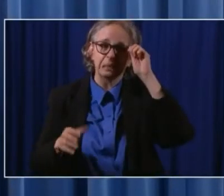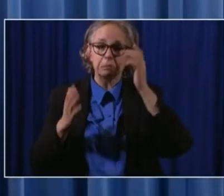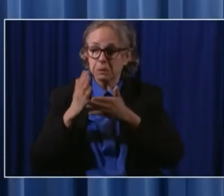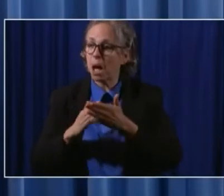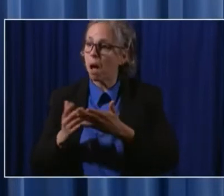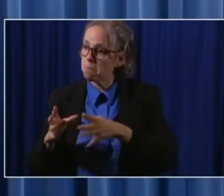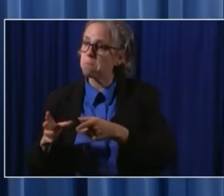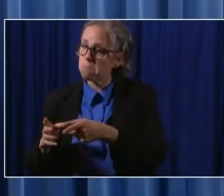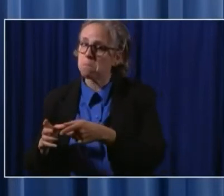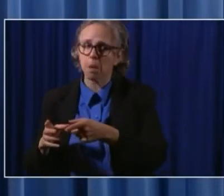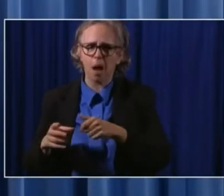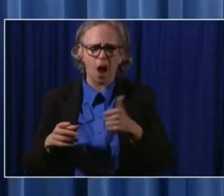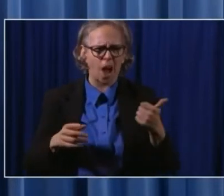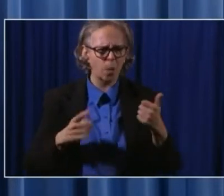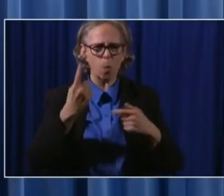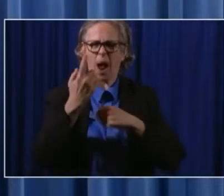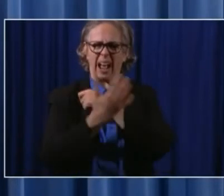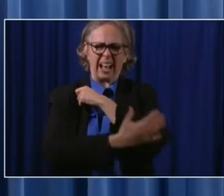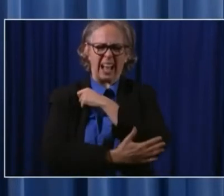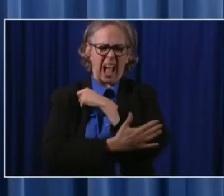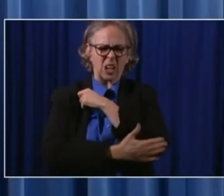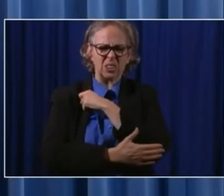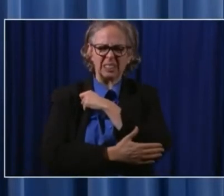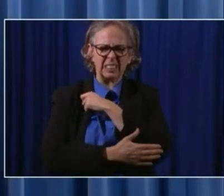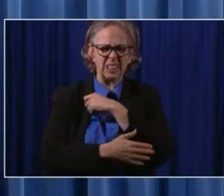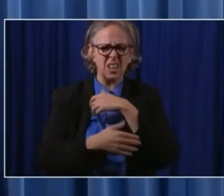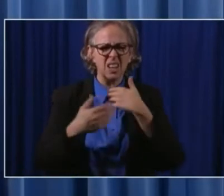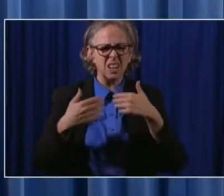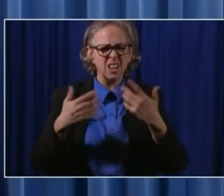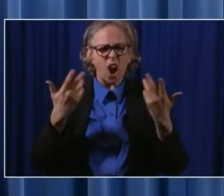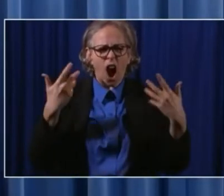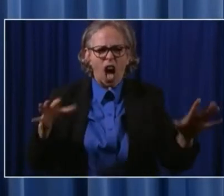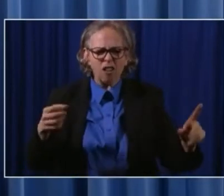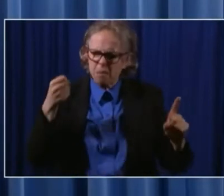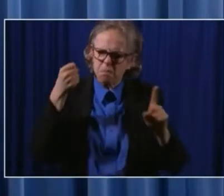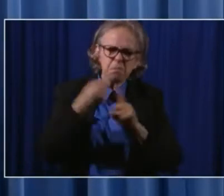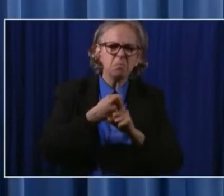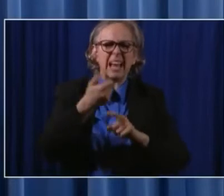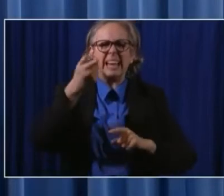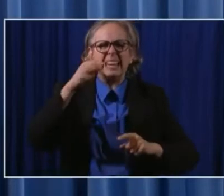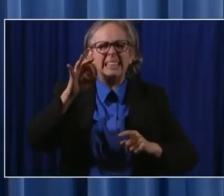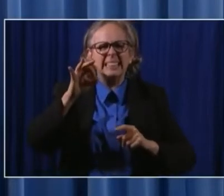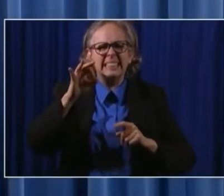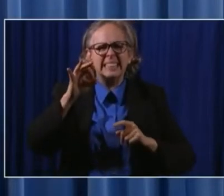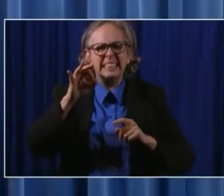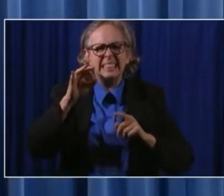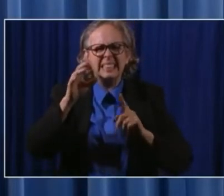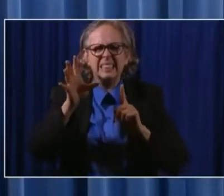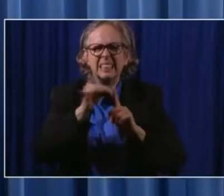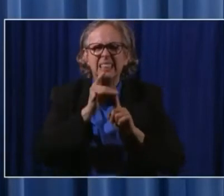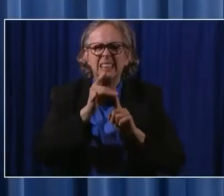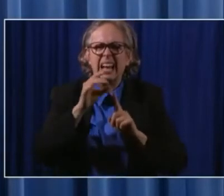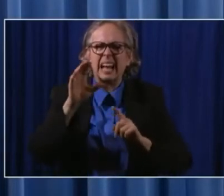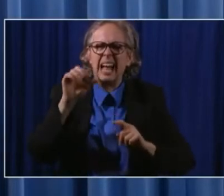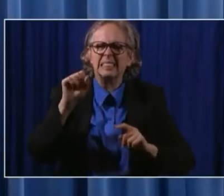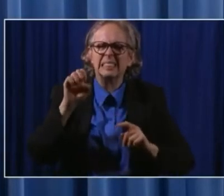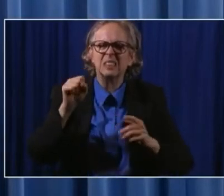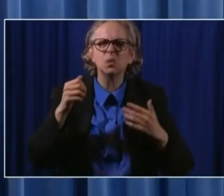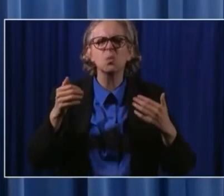19 cases that arose out of that county fair. We've also seen pictures of some fairs where people were not